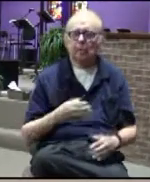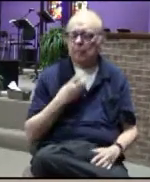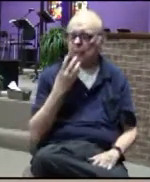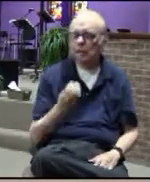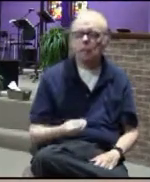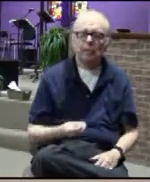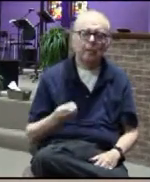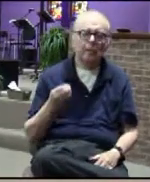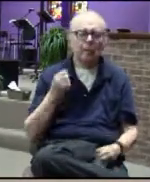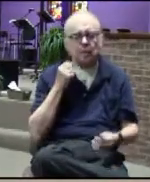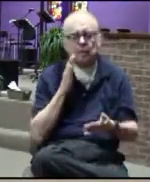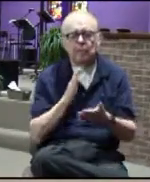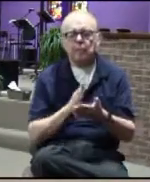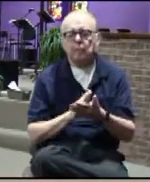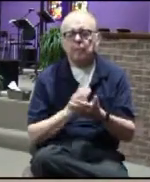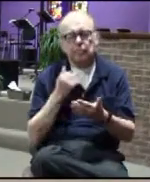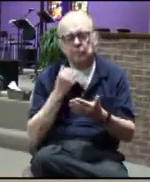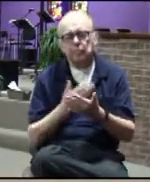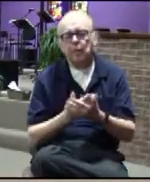most beautiful daughter that he had